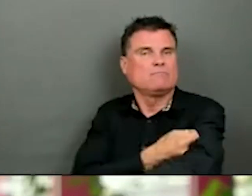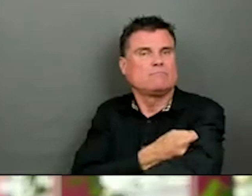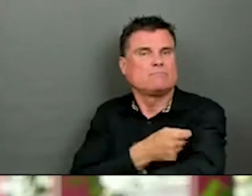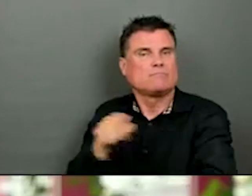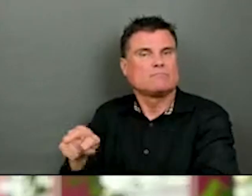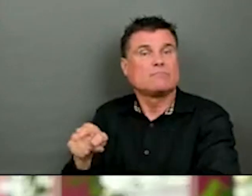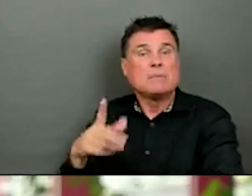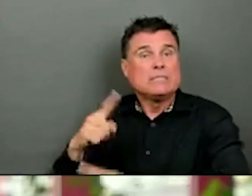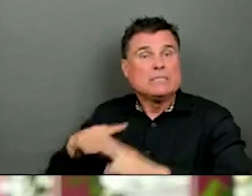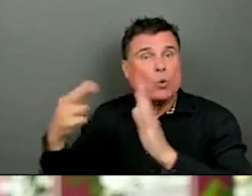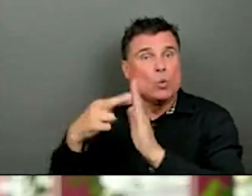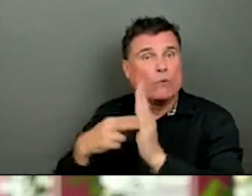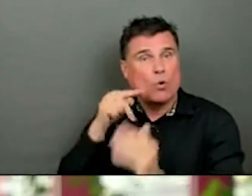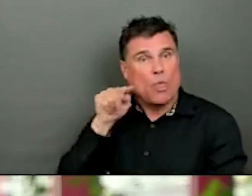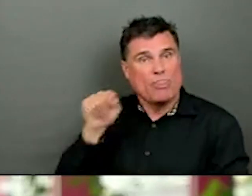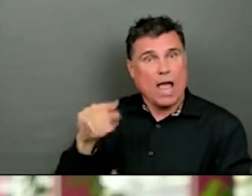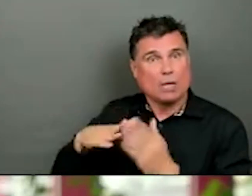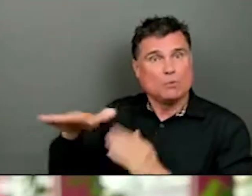that 50%?